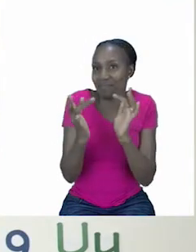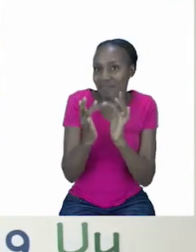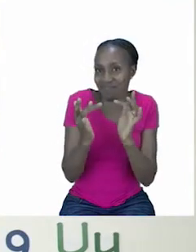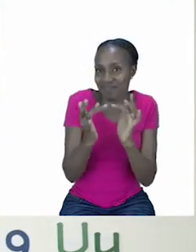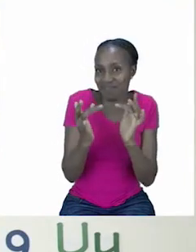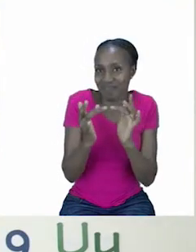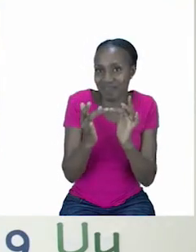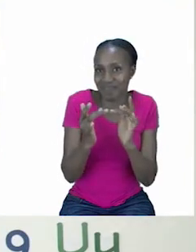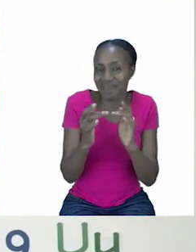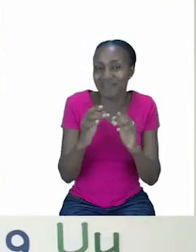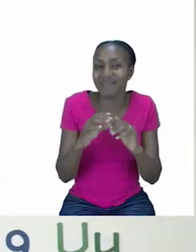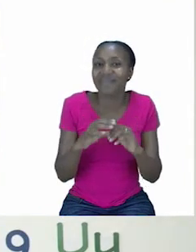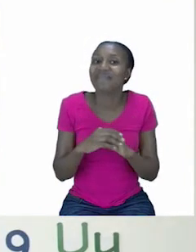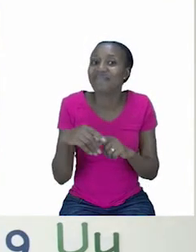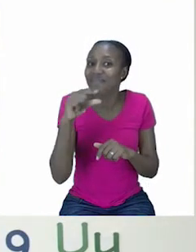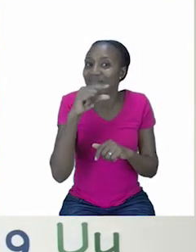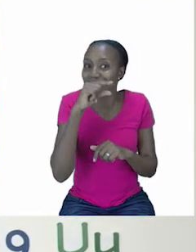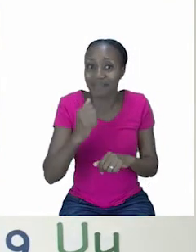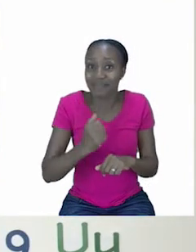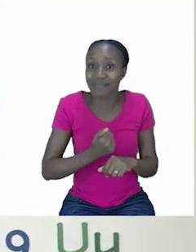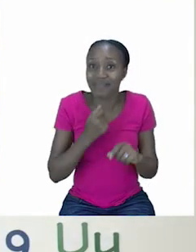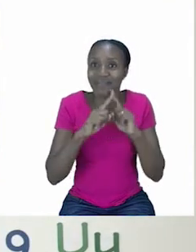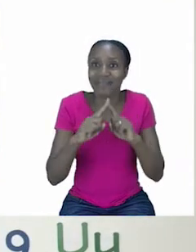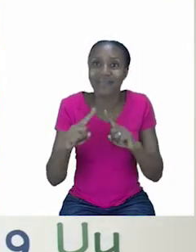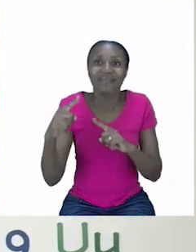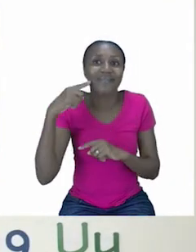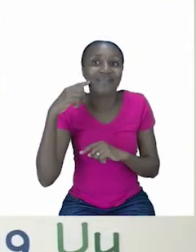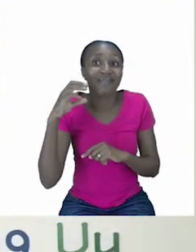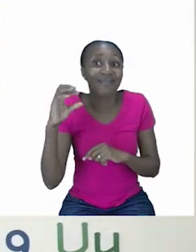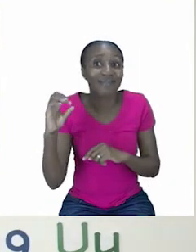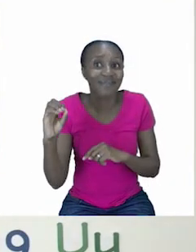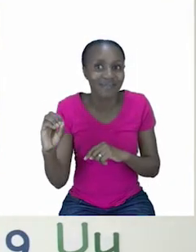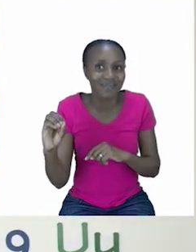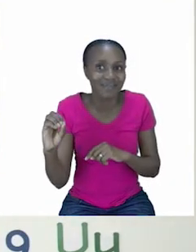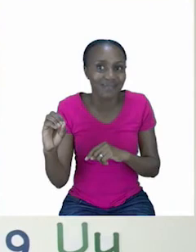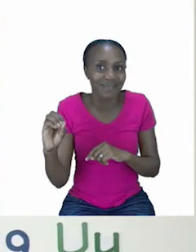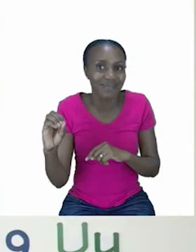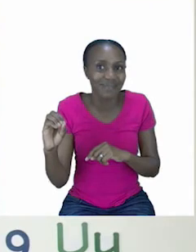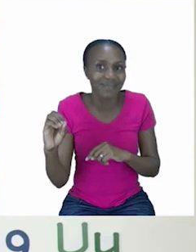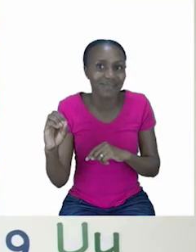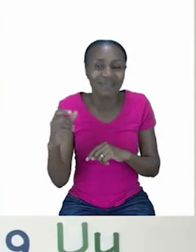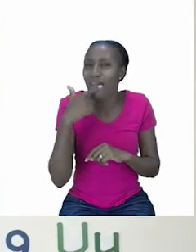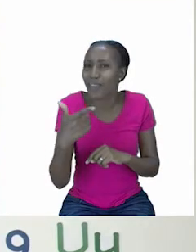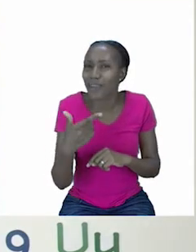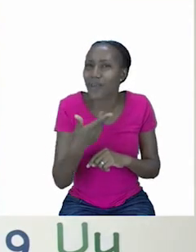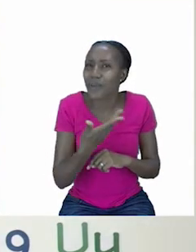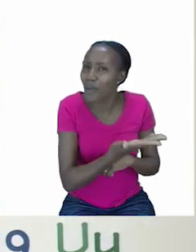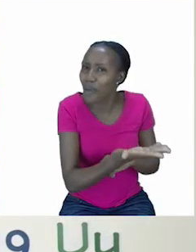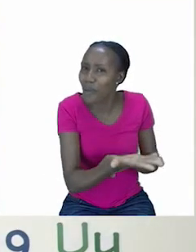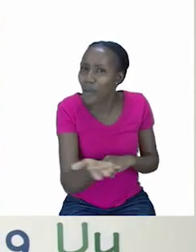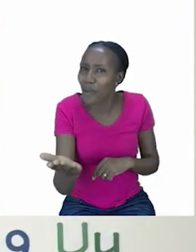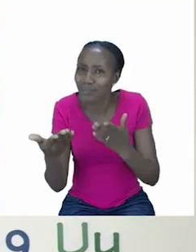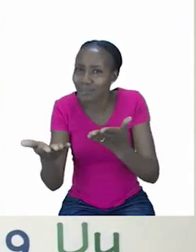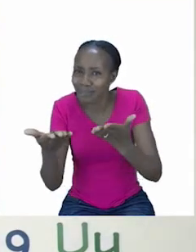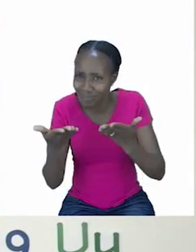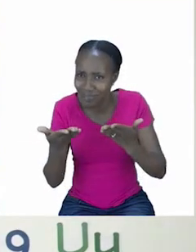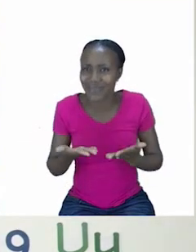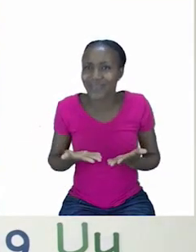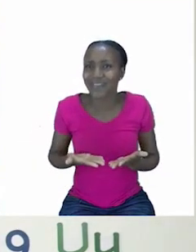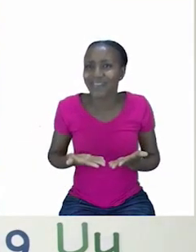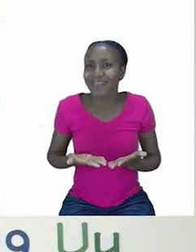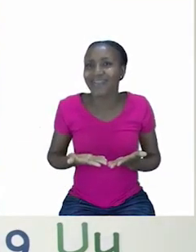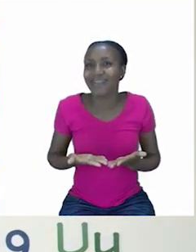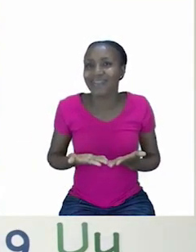School. My name is Teacher Mutsa, and thank you so much for joining me today.